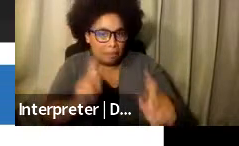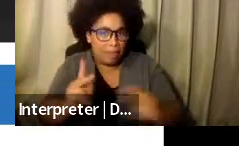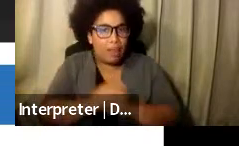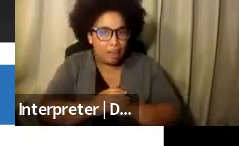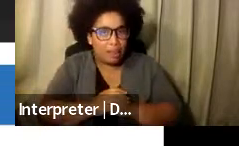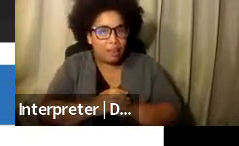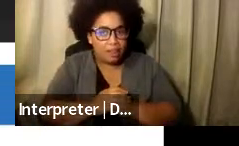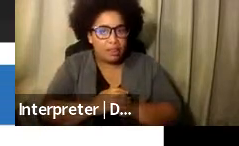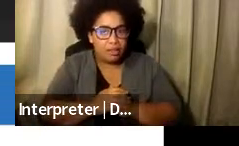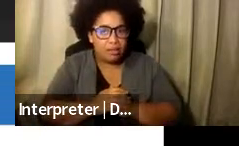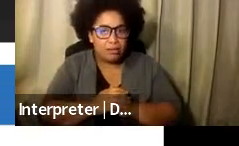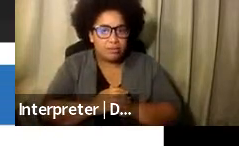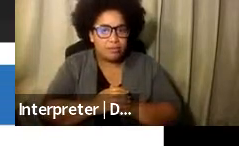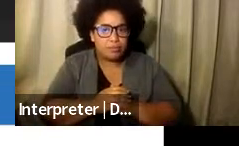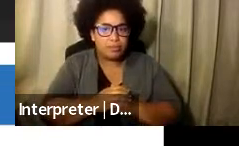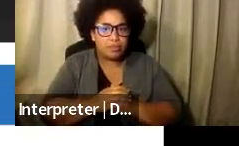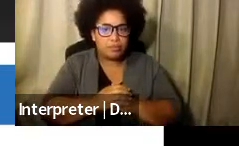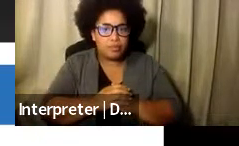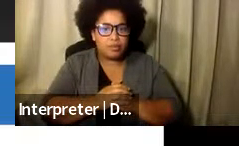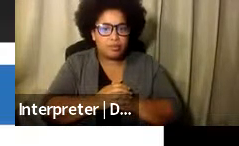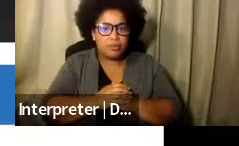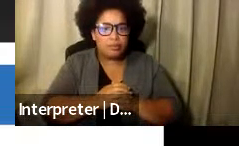of things that are going on.